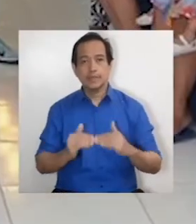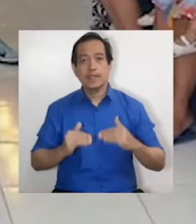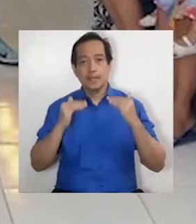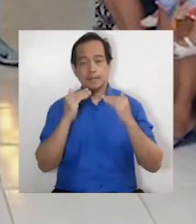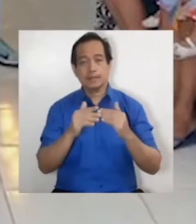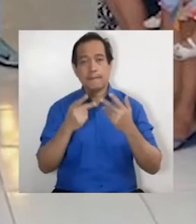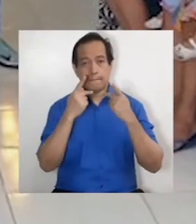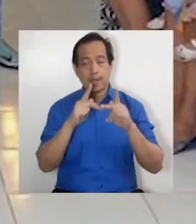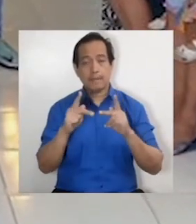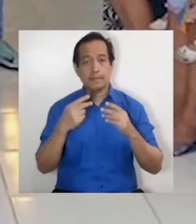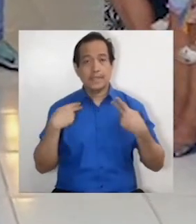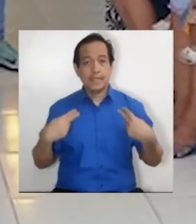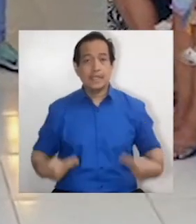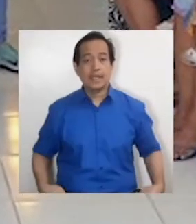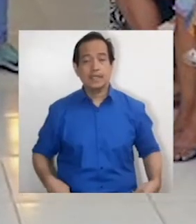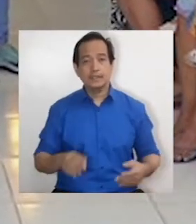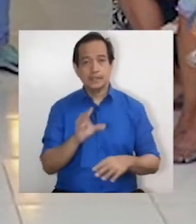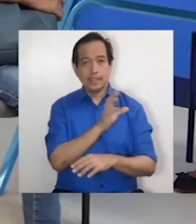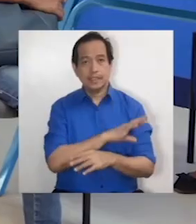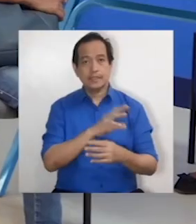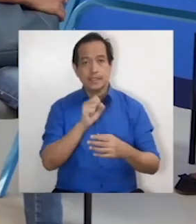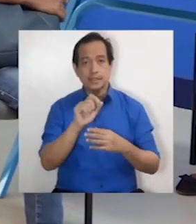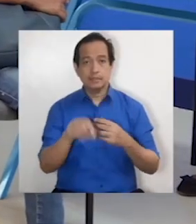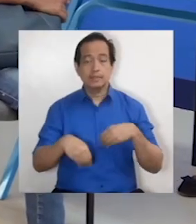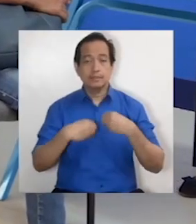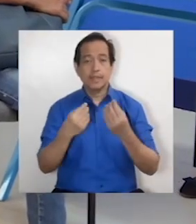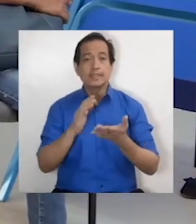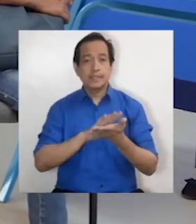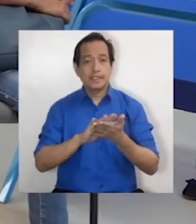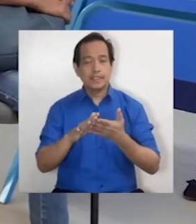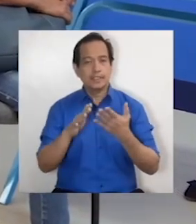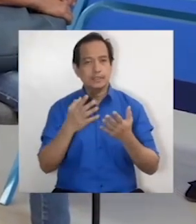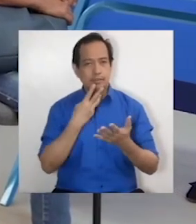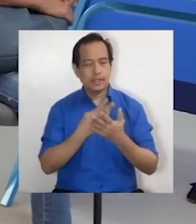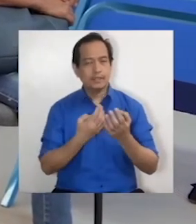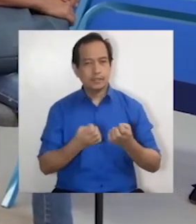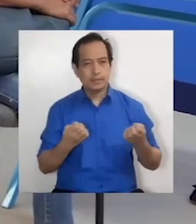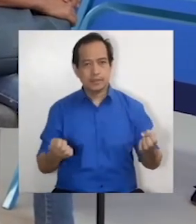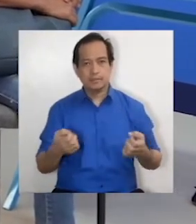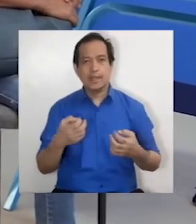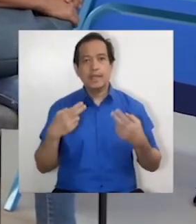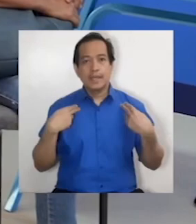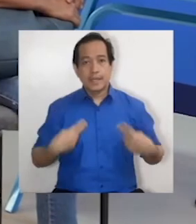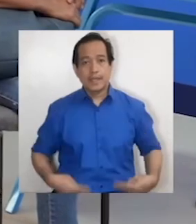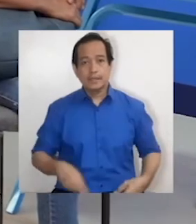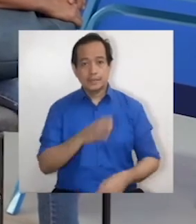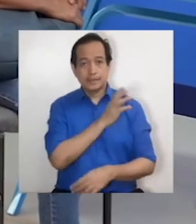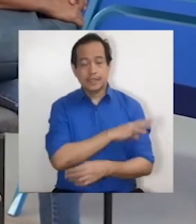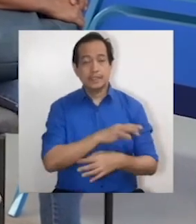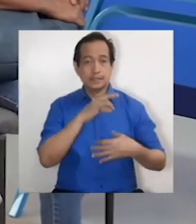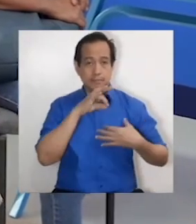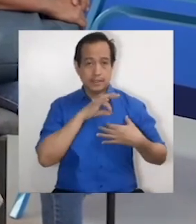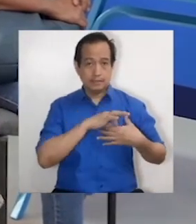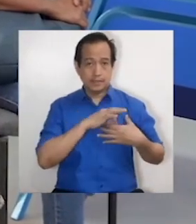centers, SM helps provide clean, well-equipped health centers that benefit the community.